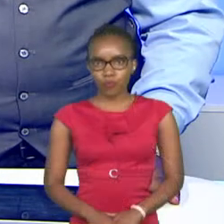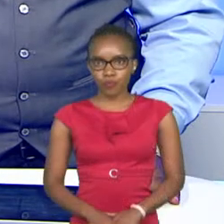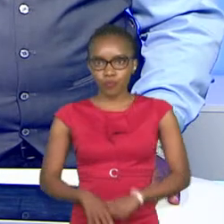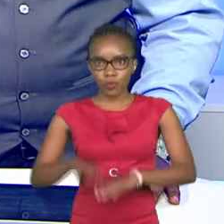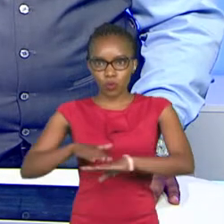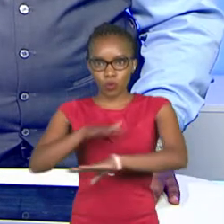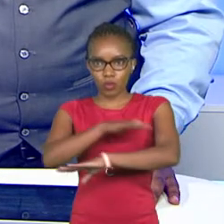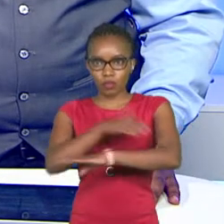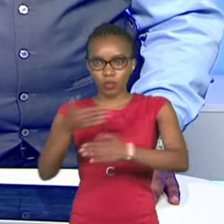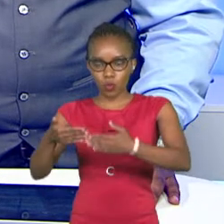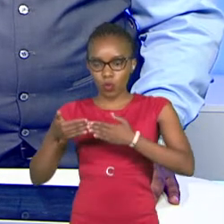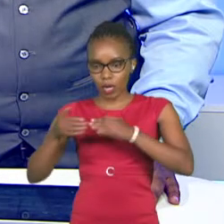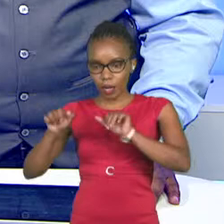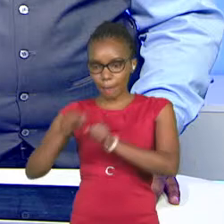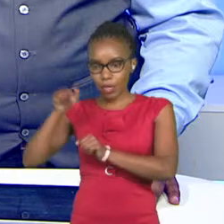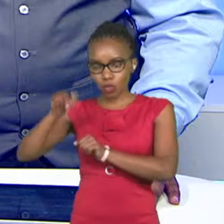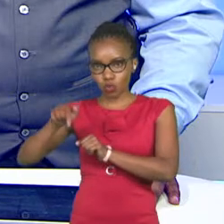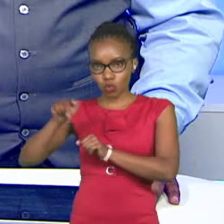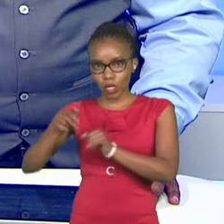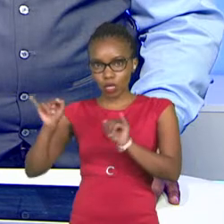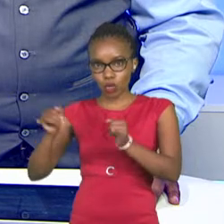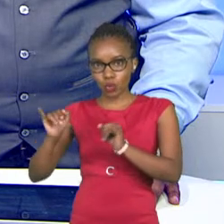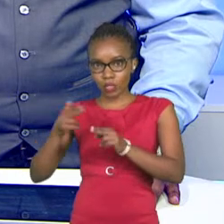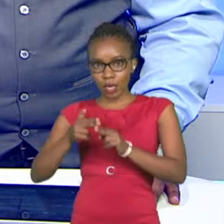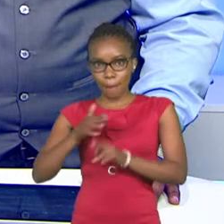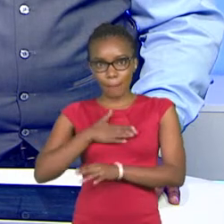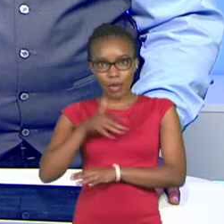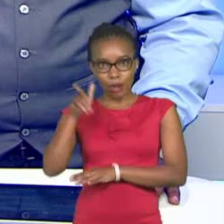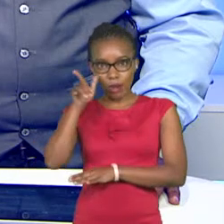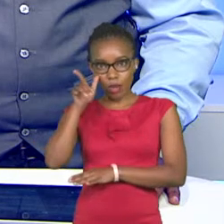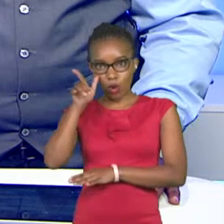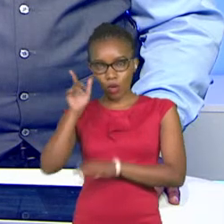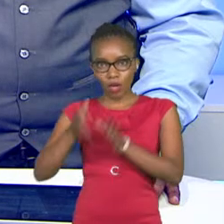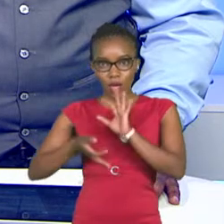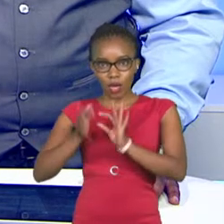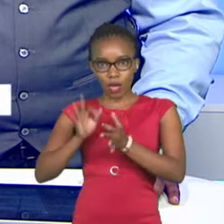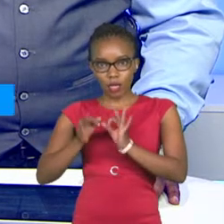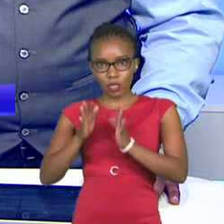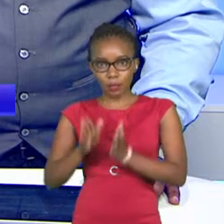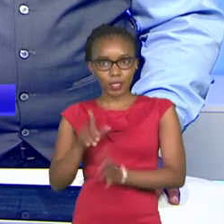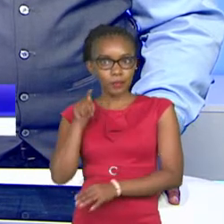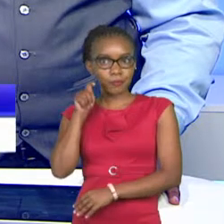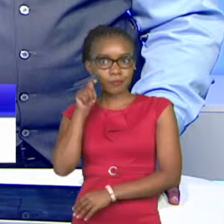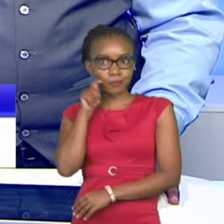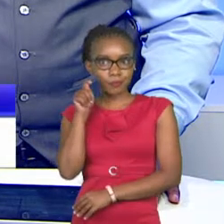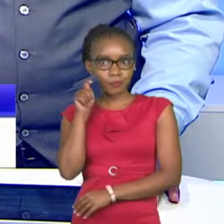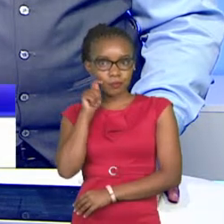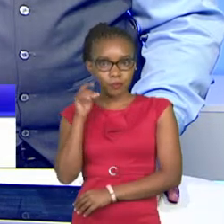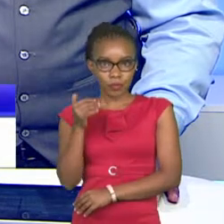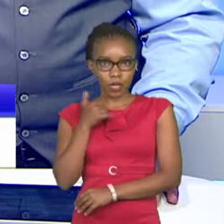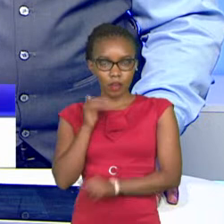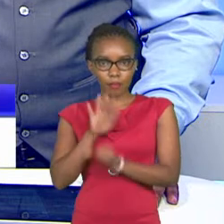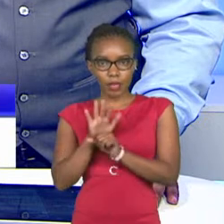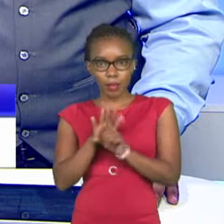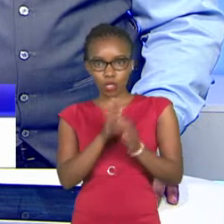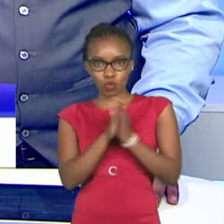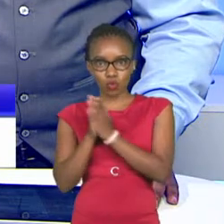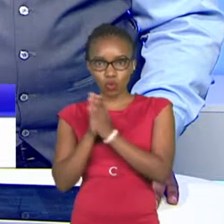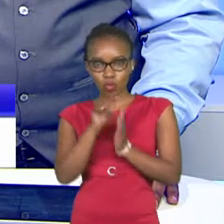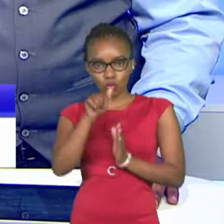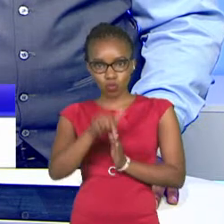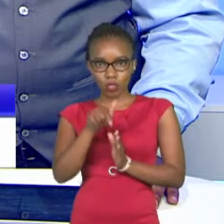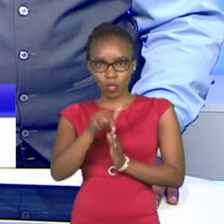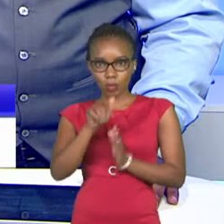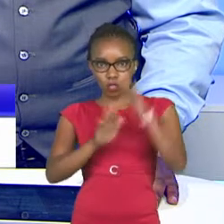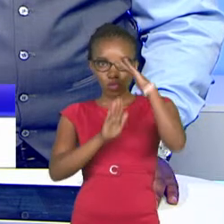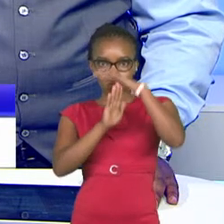Good evening and welcome to Breaking Today News right here on Switch TV. I am Lincoln Wambugu. Our sign language interpreter is Teresia Washira. We have a lot in line for you tonight, but